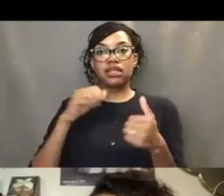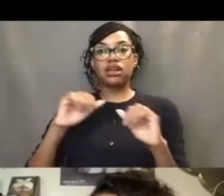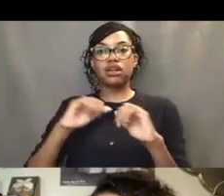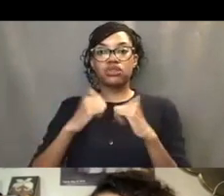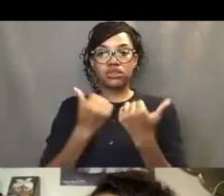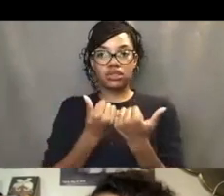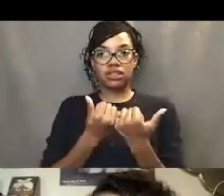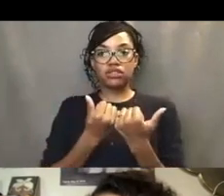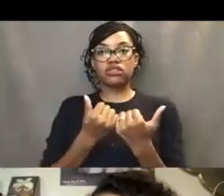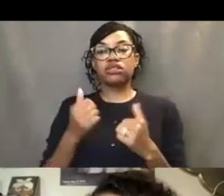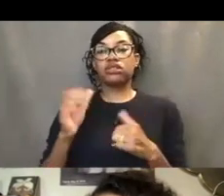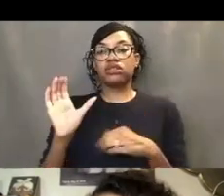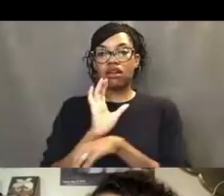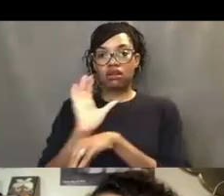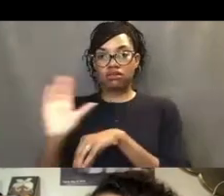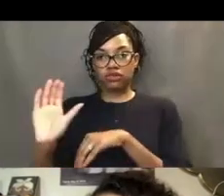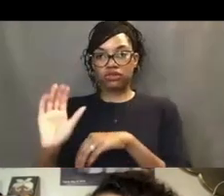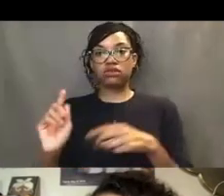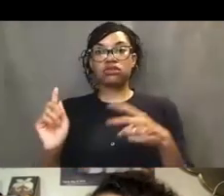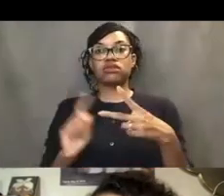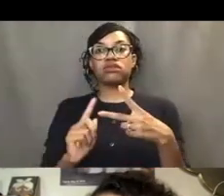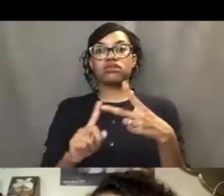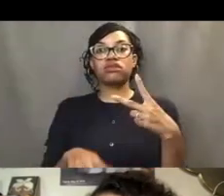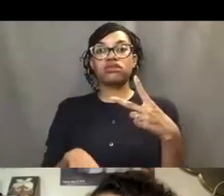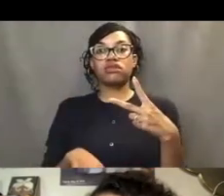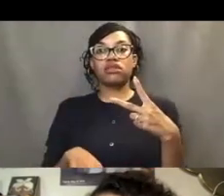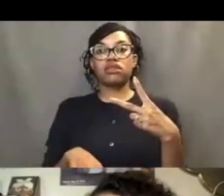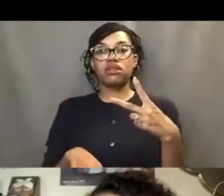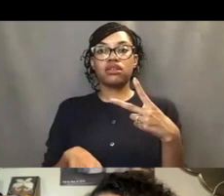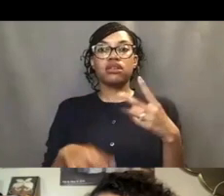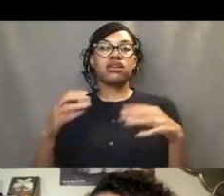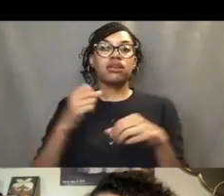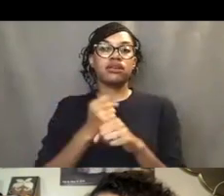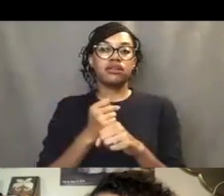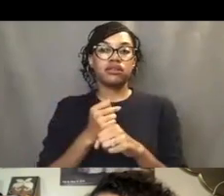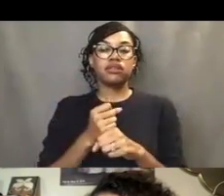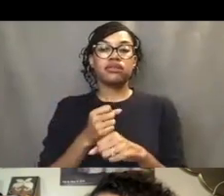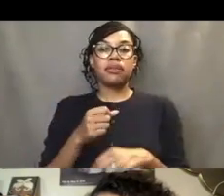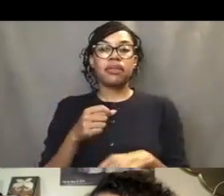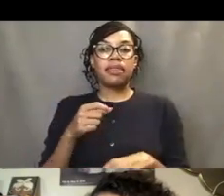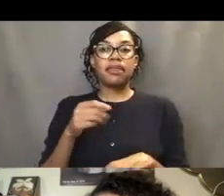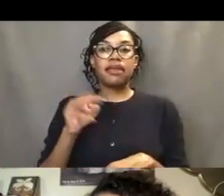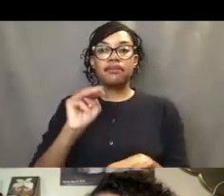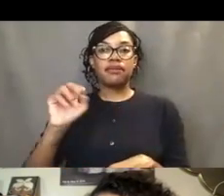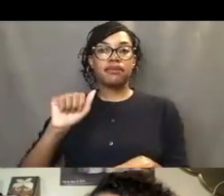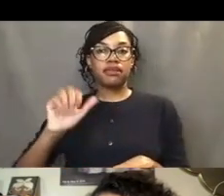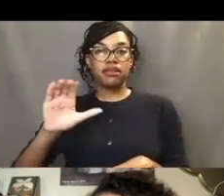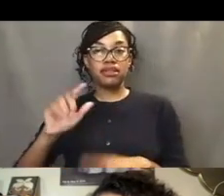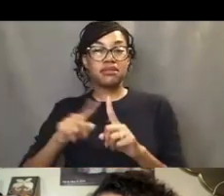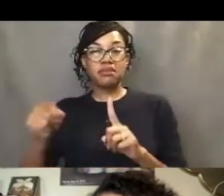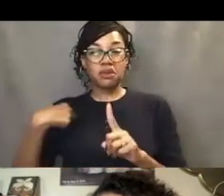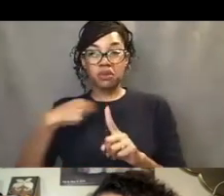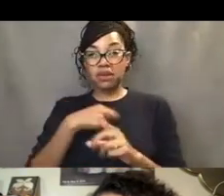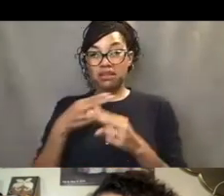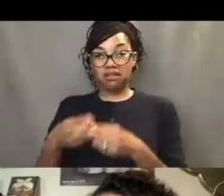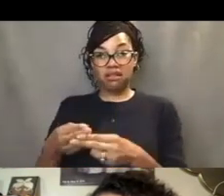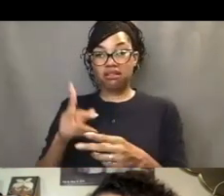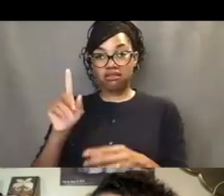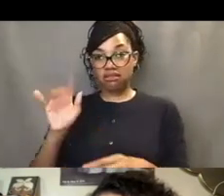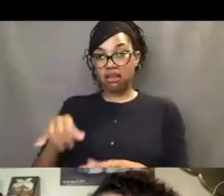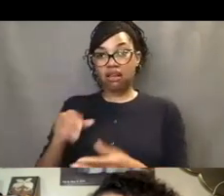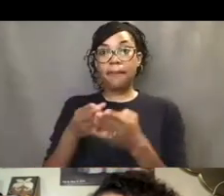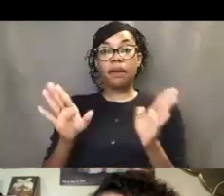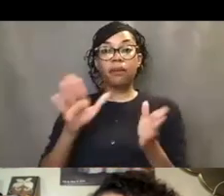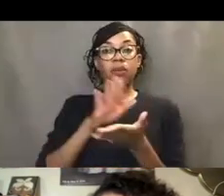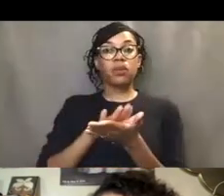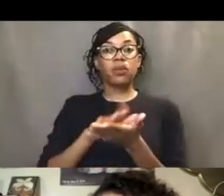and Partnership Program. MTEA called it what it was, a public school takeover. There was even on